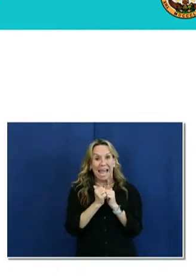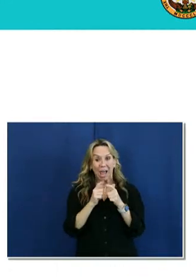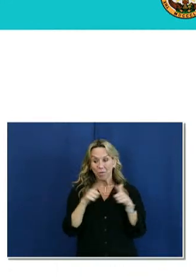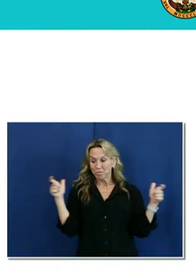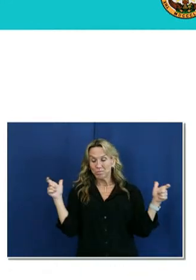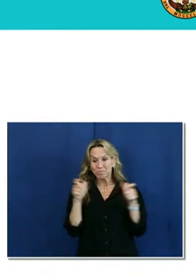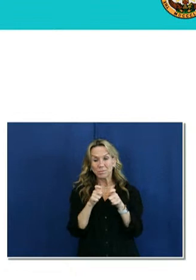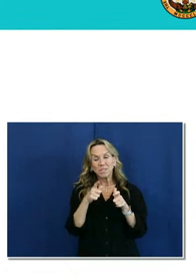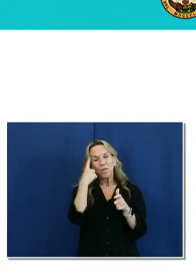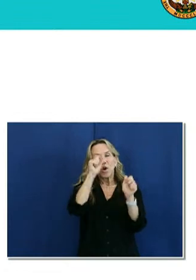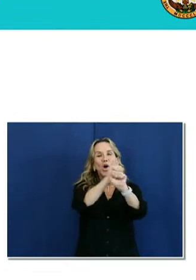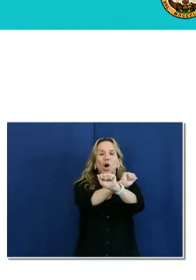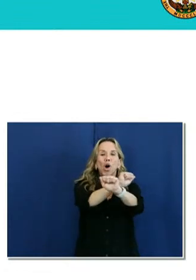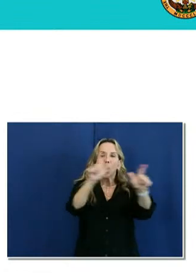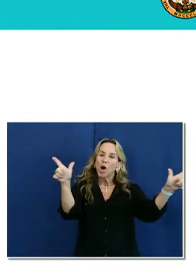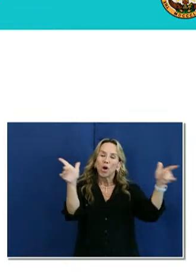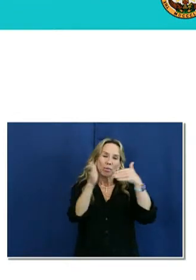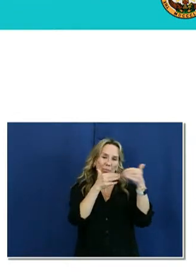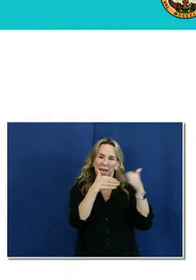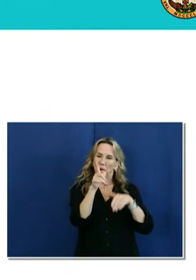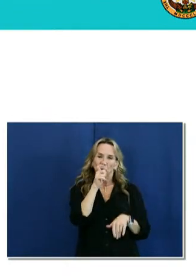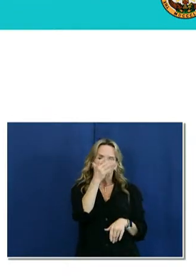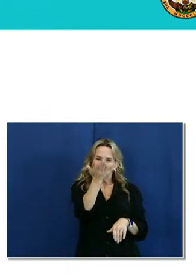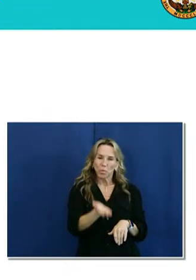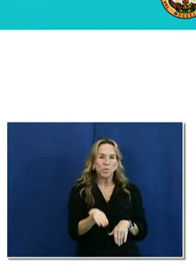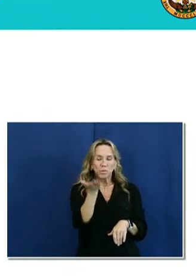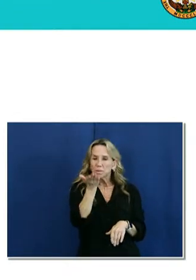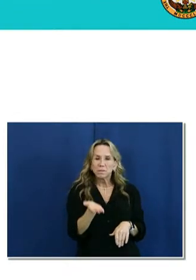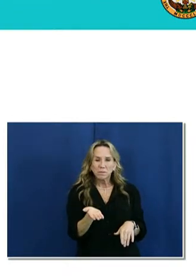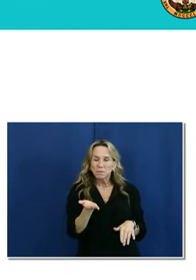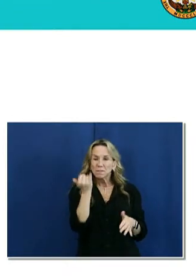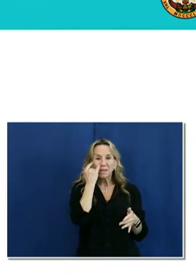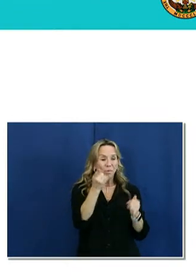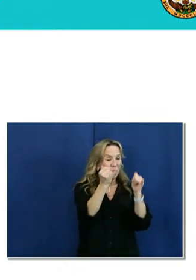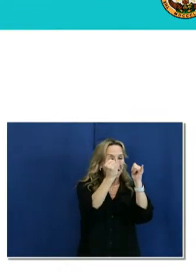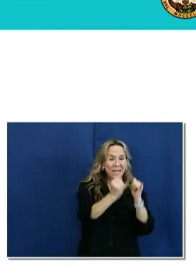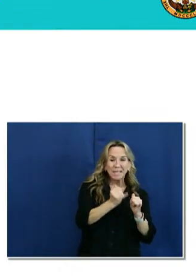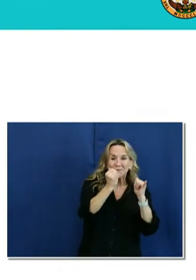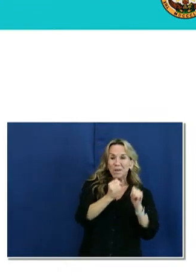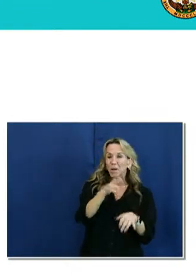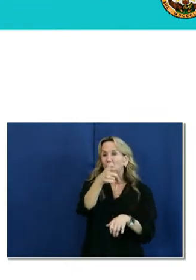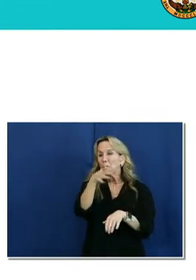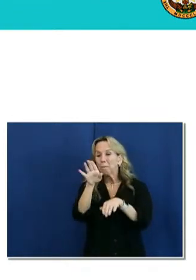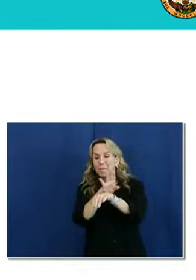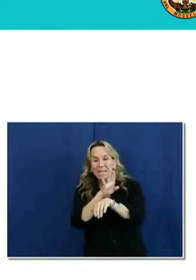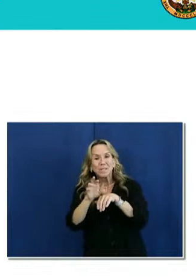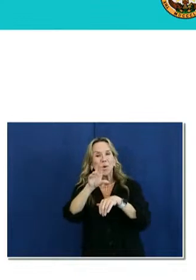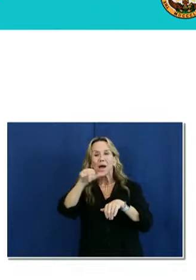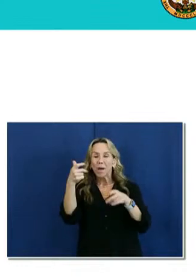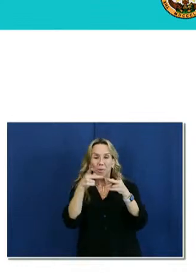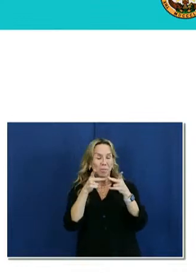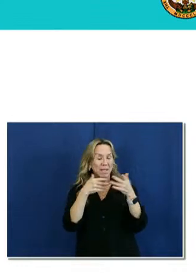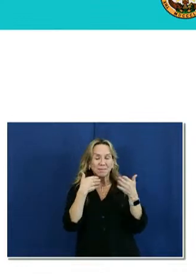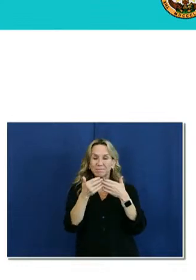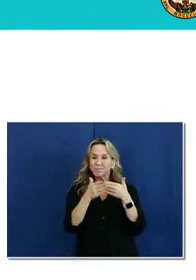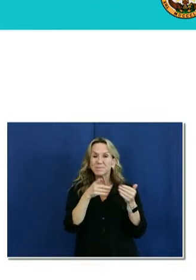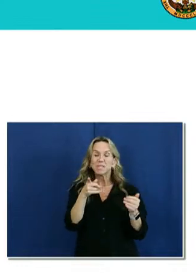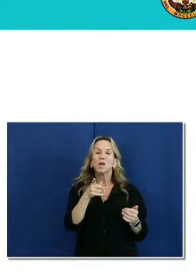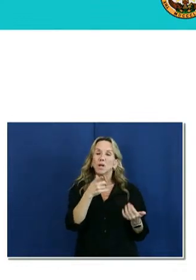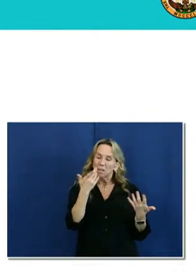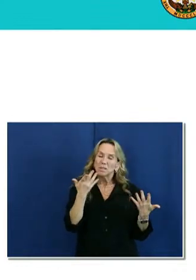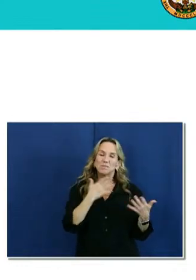for everyone, no matter where you are, whether you are an individual or business or other settings. Practice